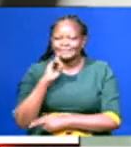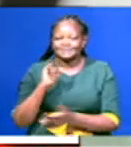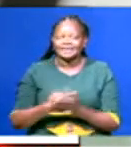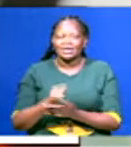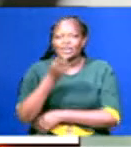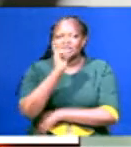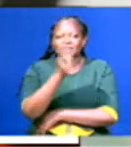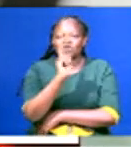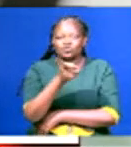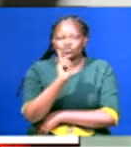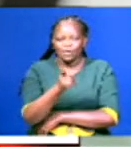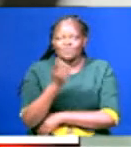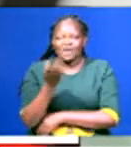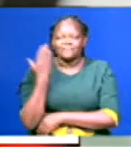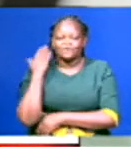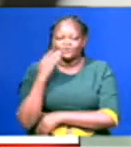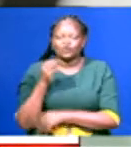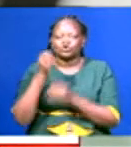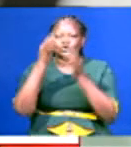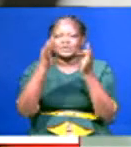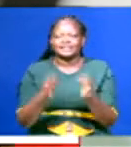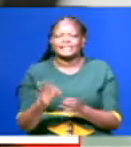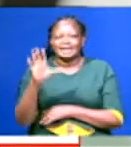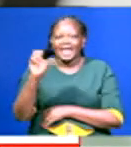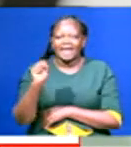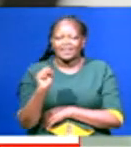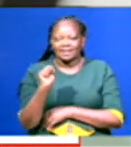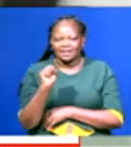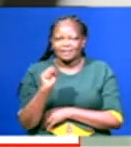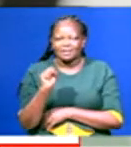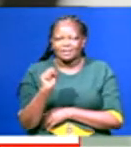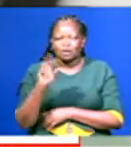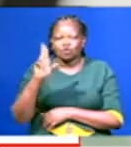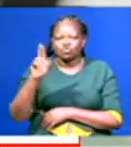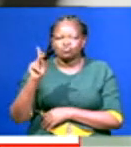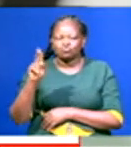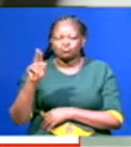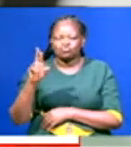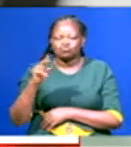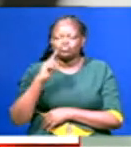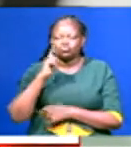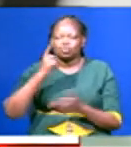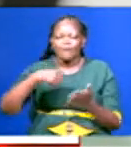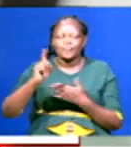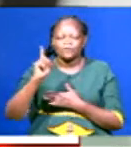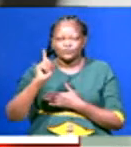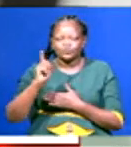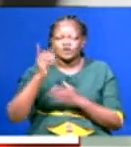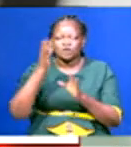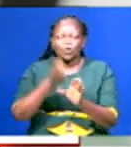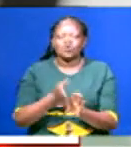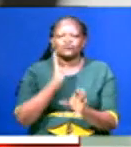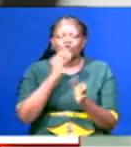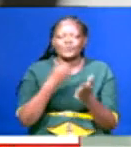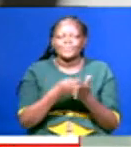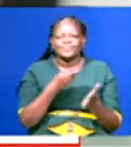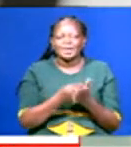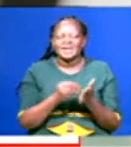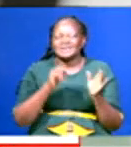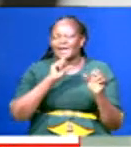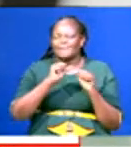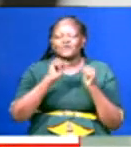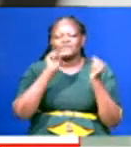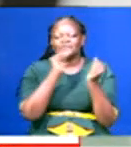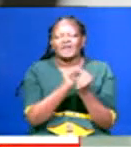by former Treasury Cabinet Secretary Ukuru Yatani to approve the withdrawal of monies amounting to